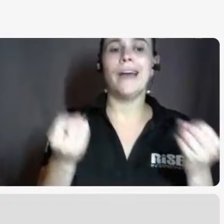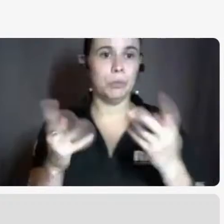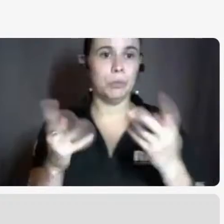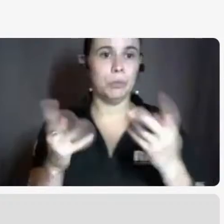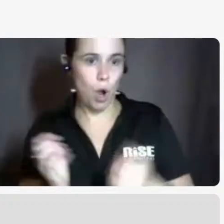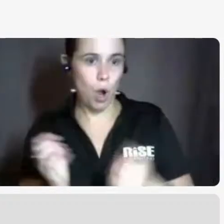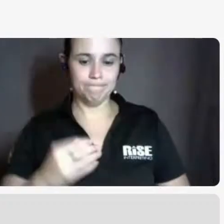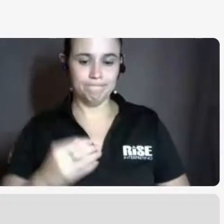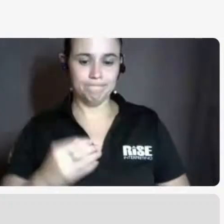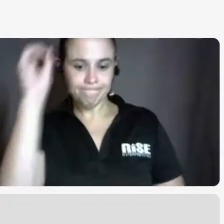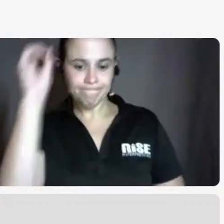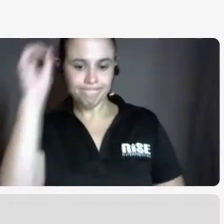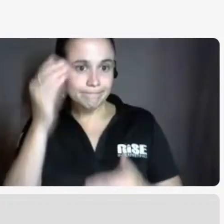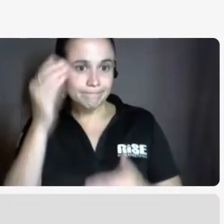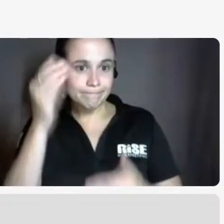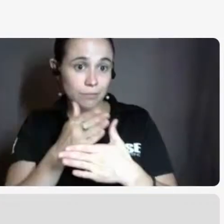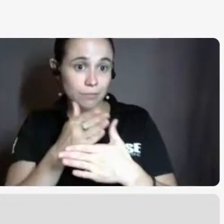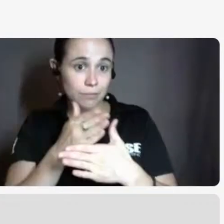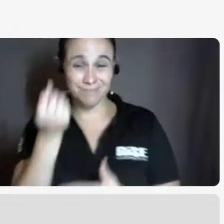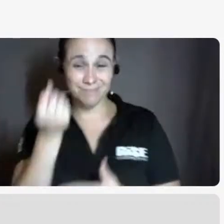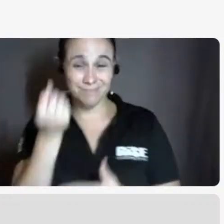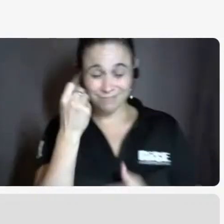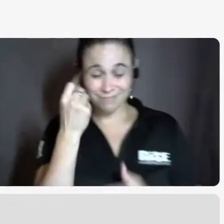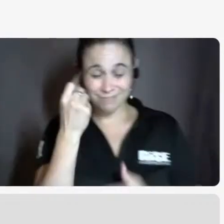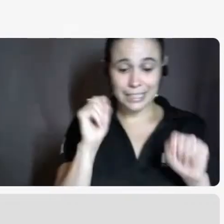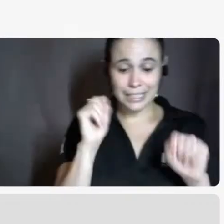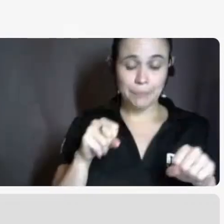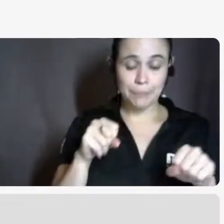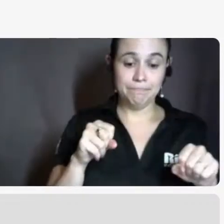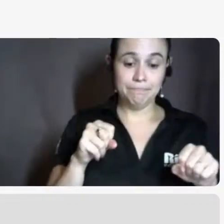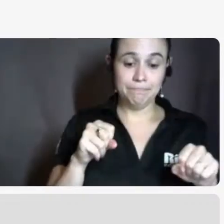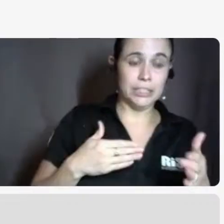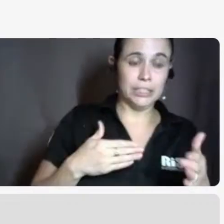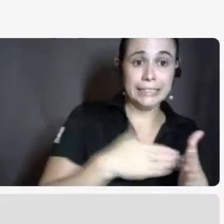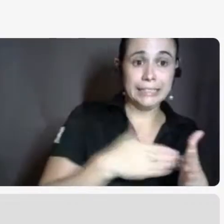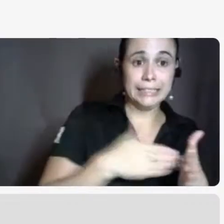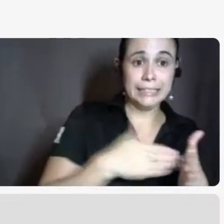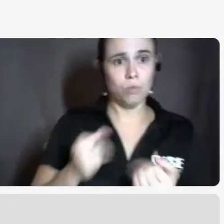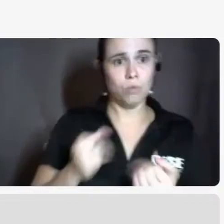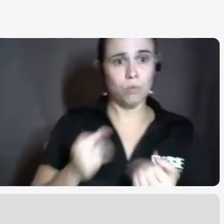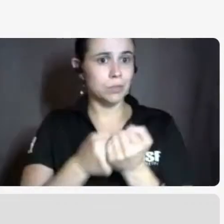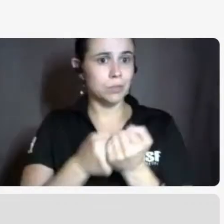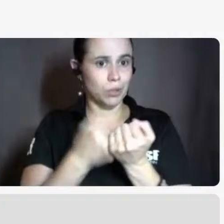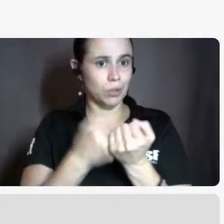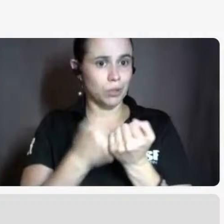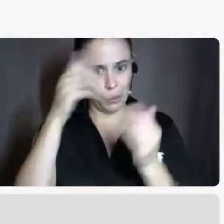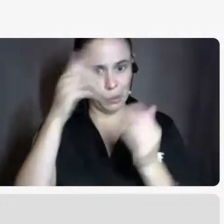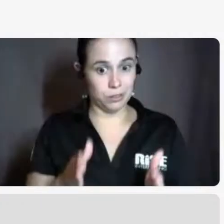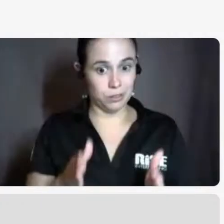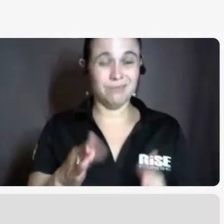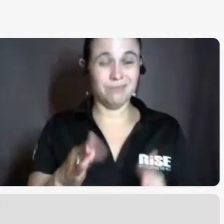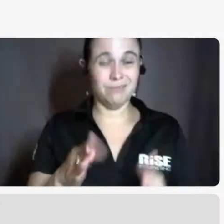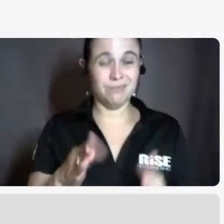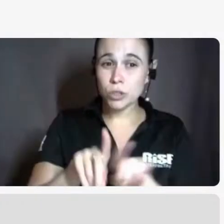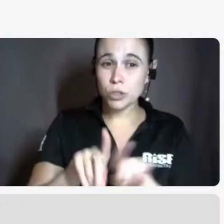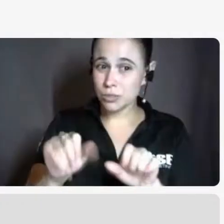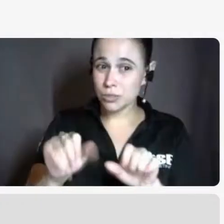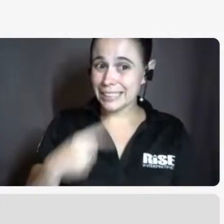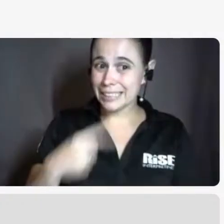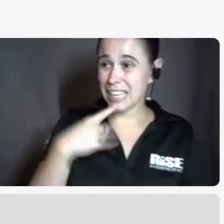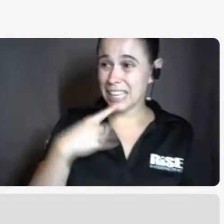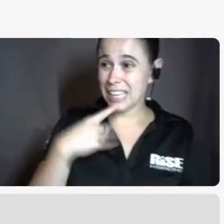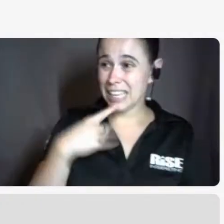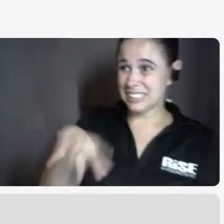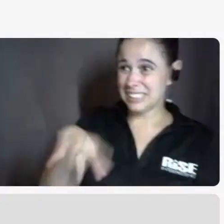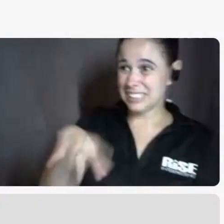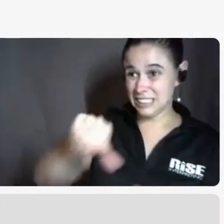a particular issue and may ask that additional persons speak only if they have something new to add. Okay. Do